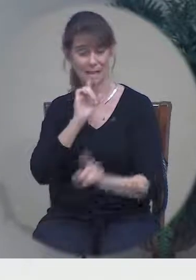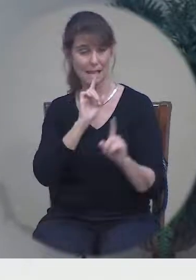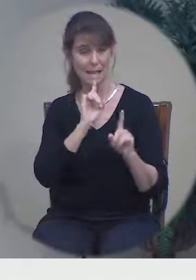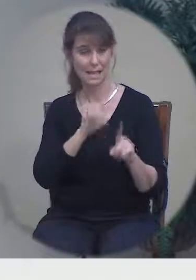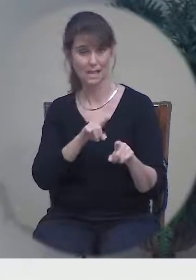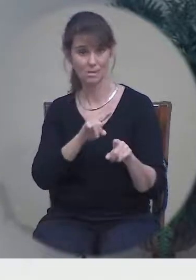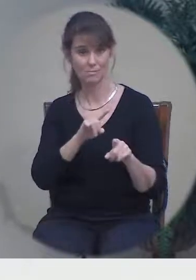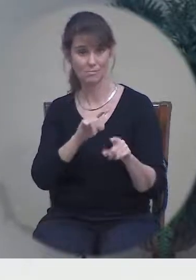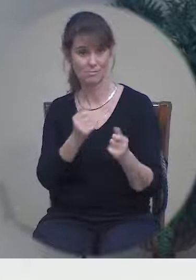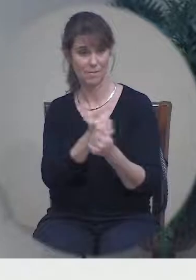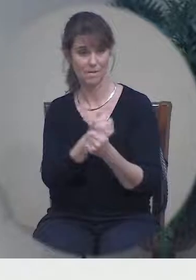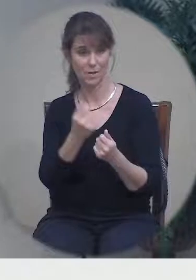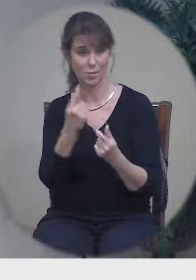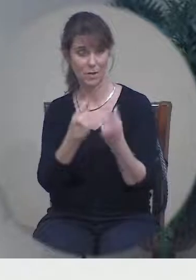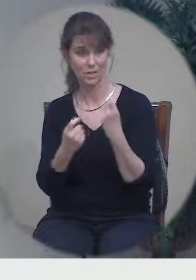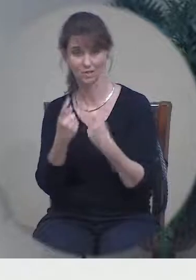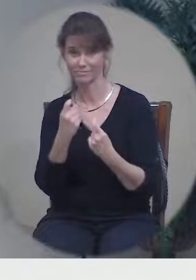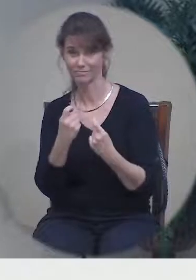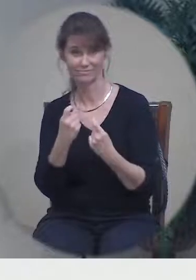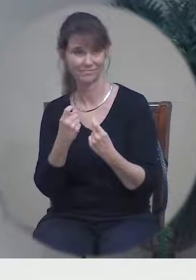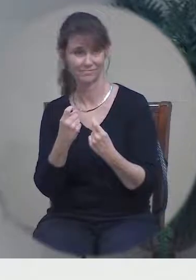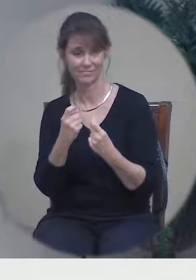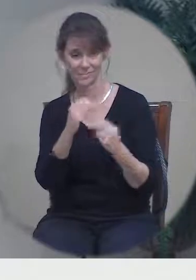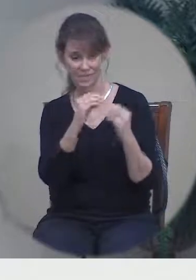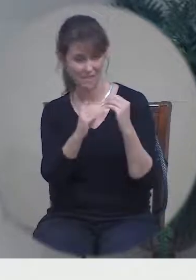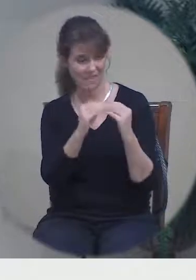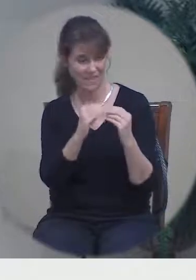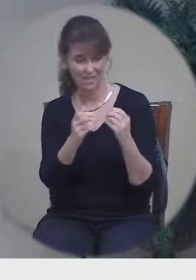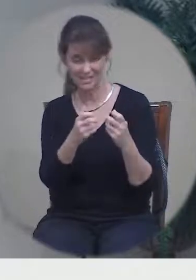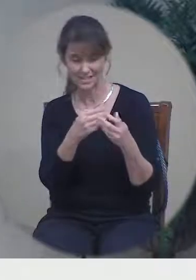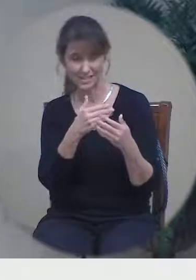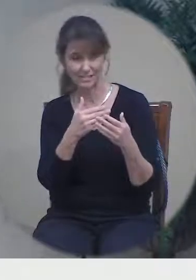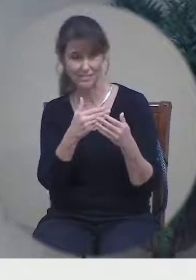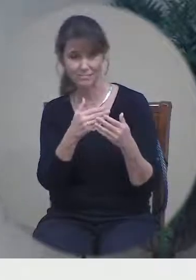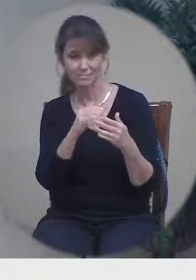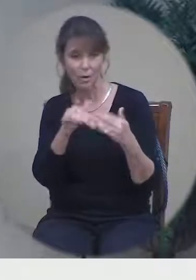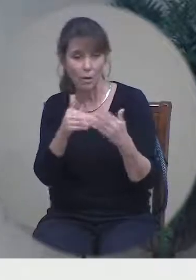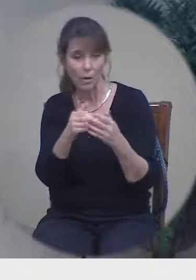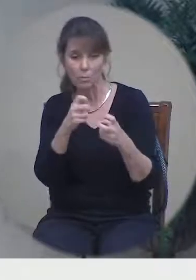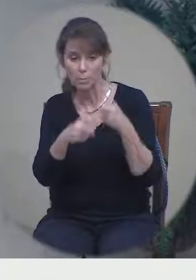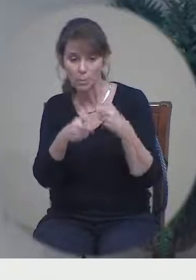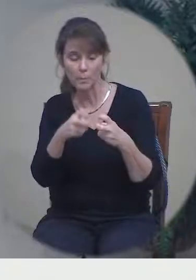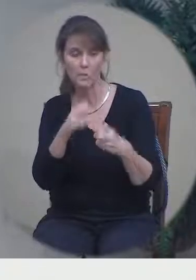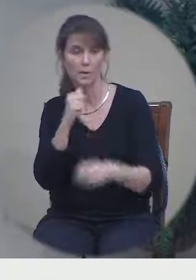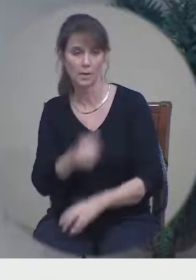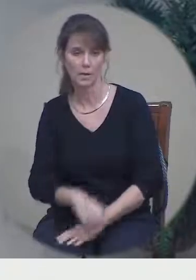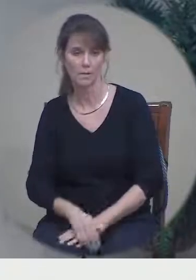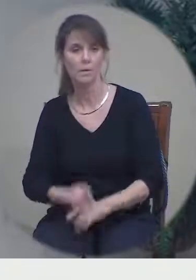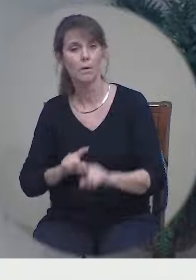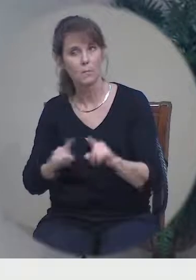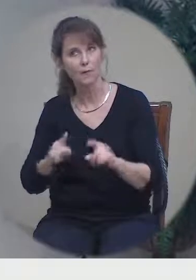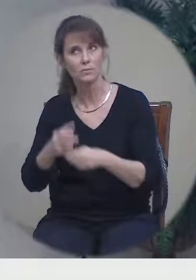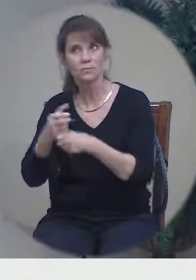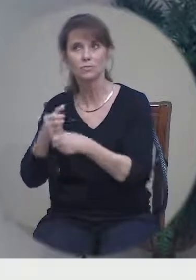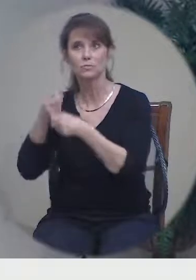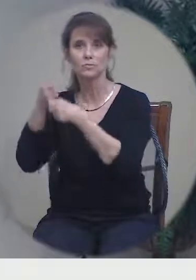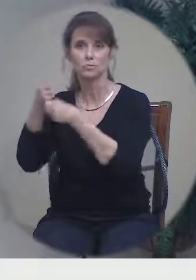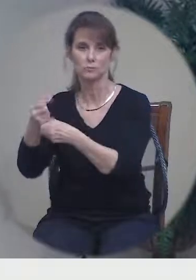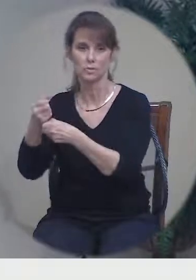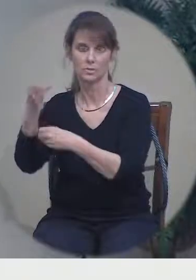think so. But it does point us in an answer that we can trust God